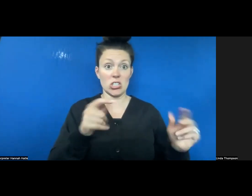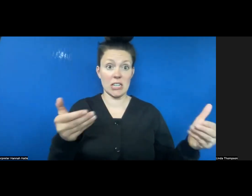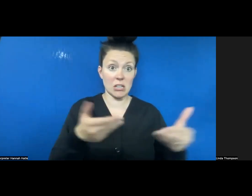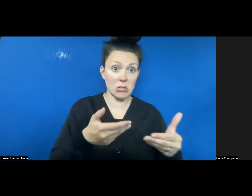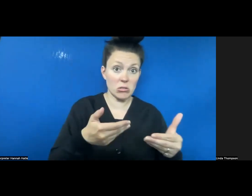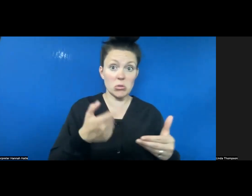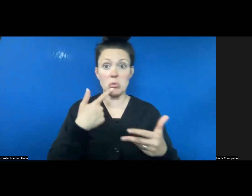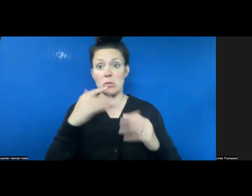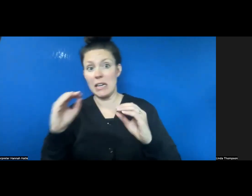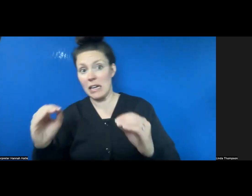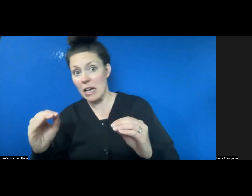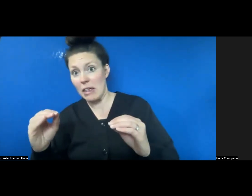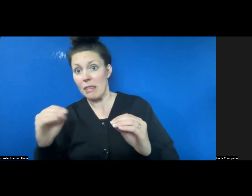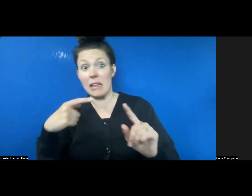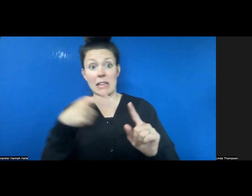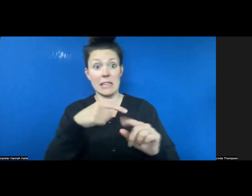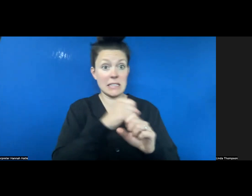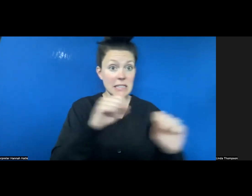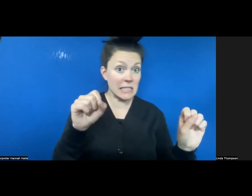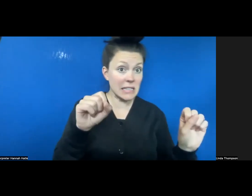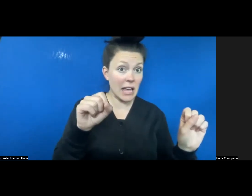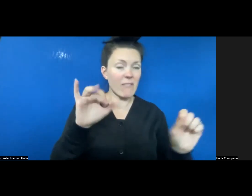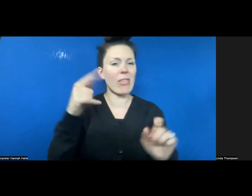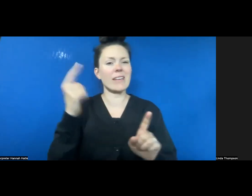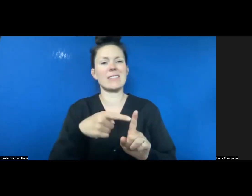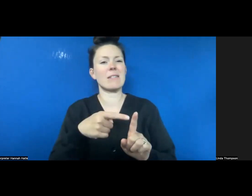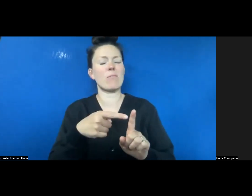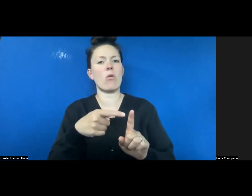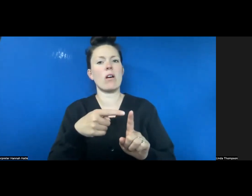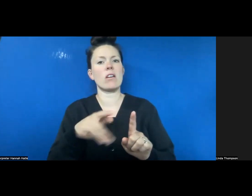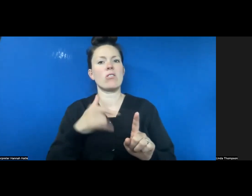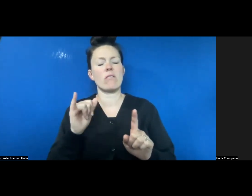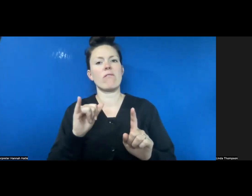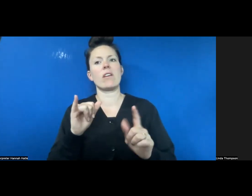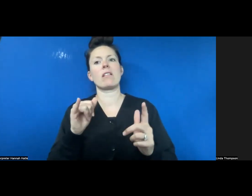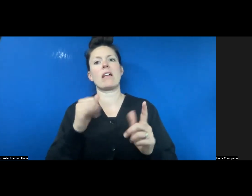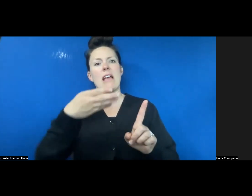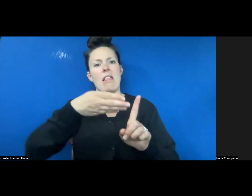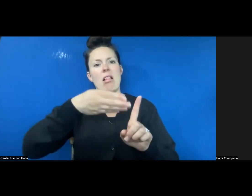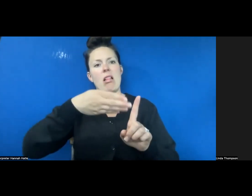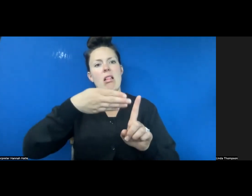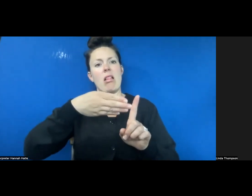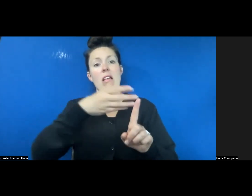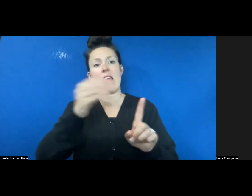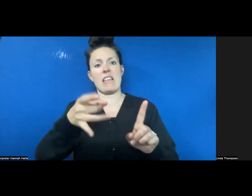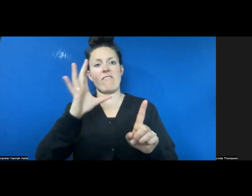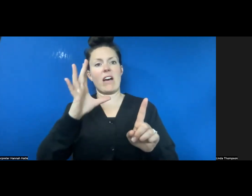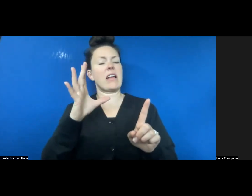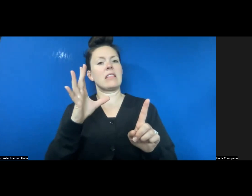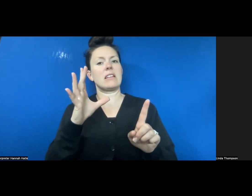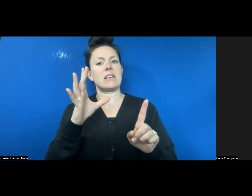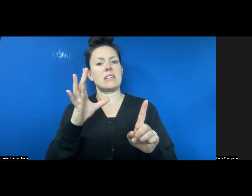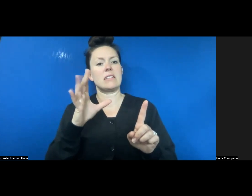I mean, that's kind of what we're getting at, that, you know, that extra layer of targeting and violence, that's rooted in